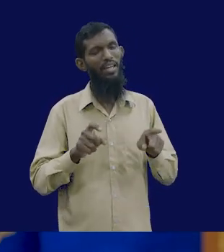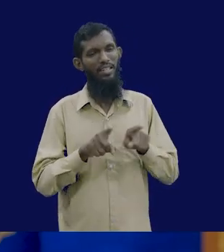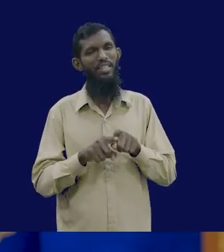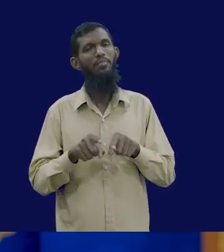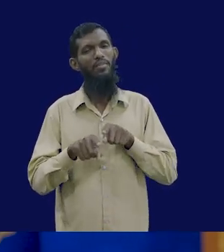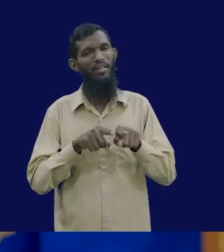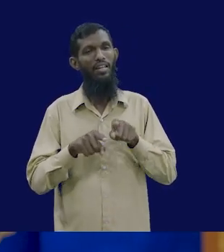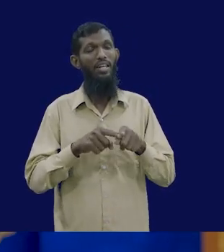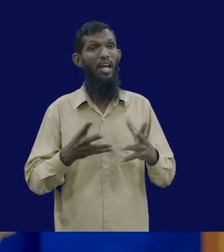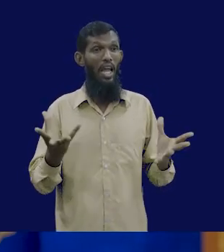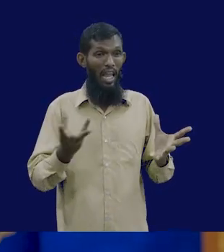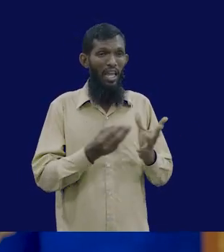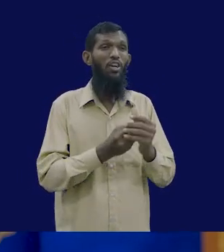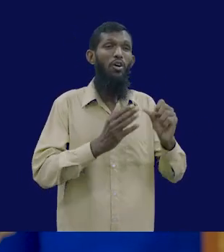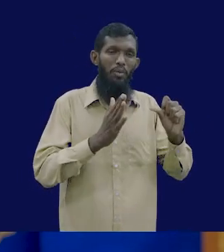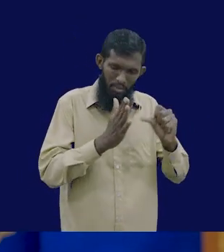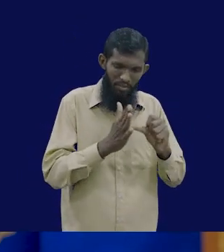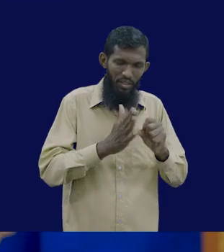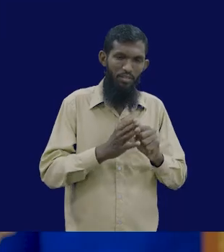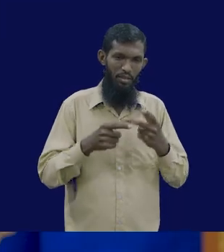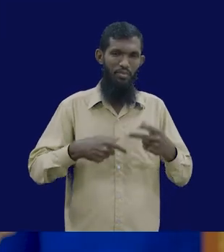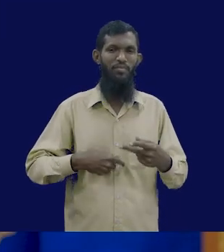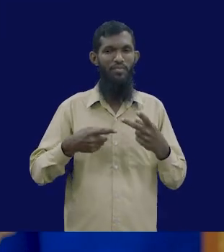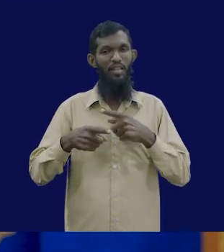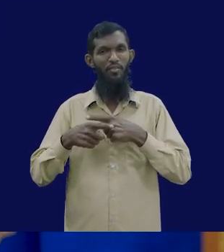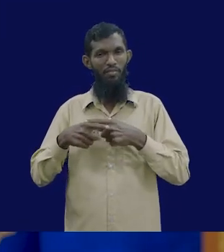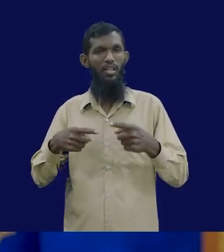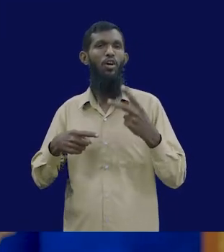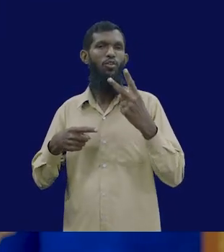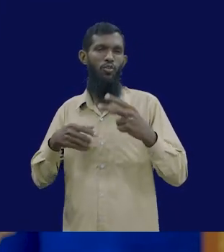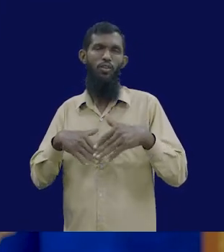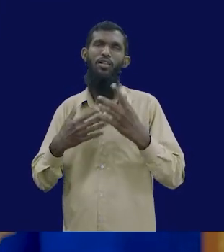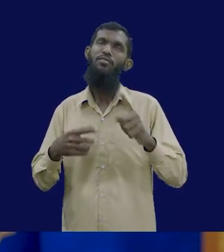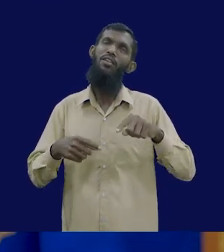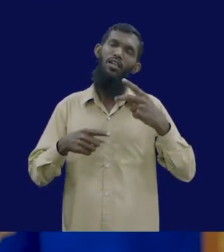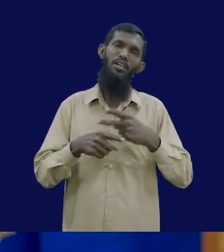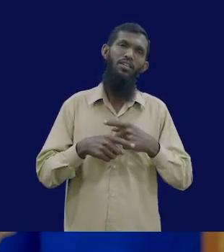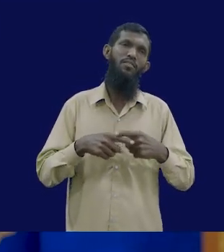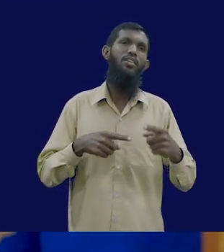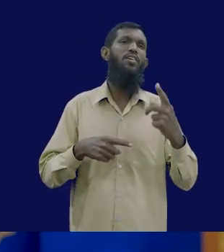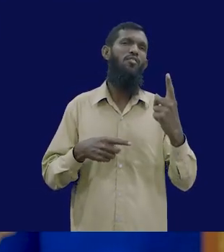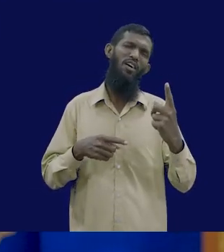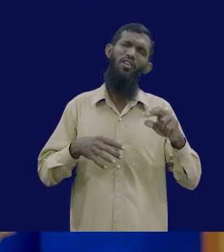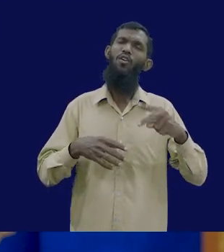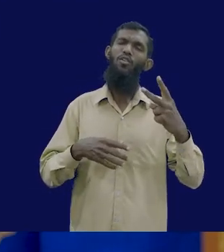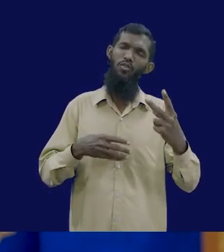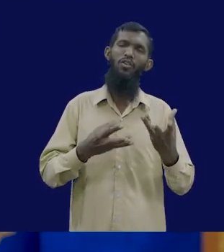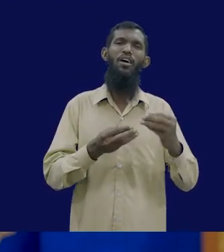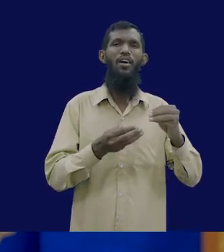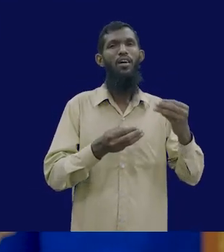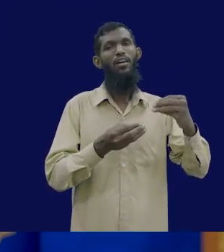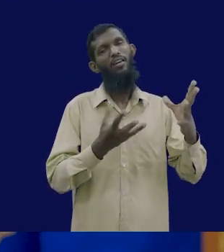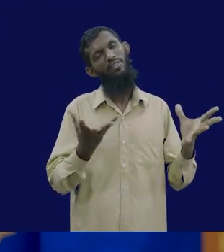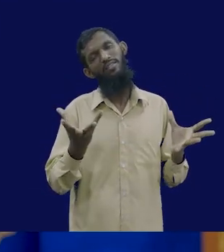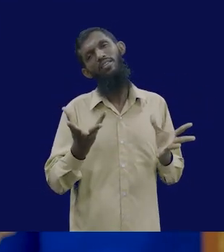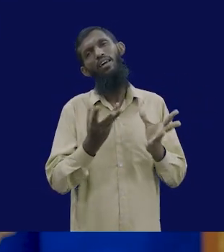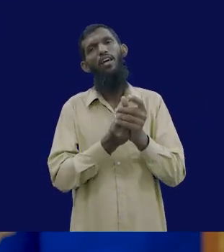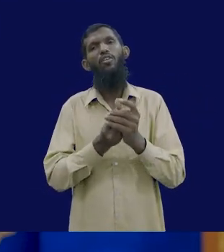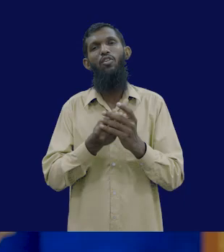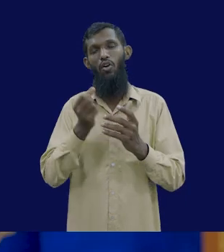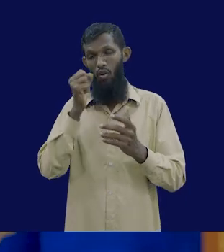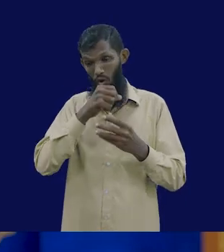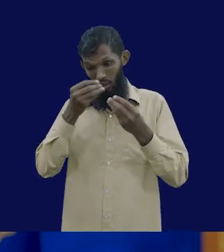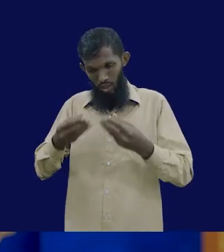them up, meaning he can fast 2 days this week, and next week he can do one day or like that, meaning he can